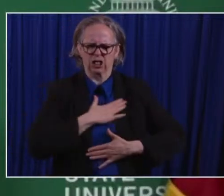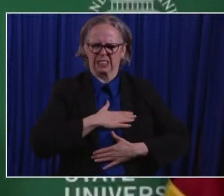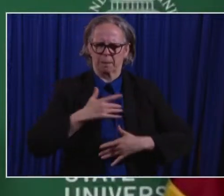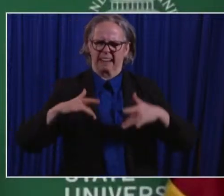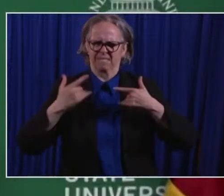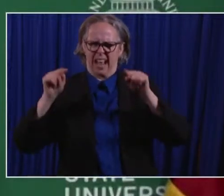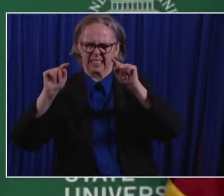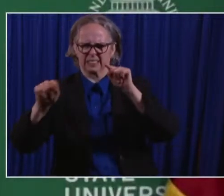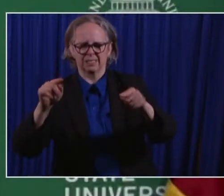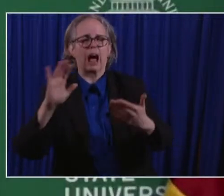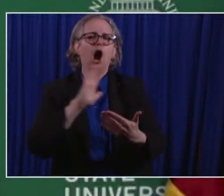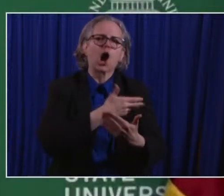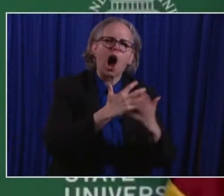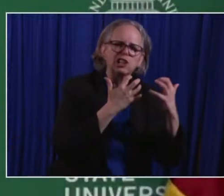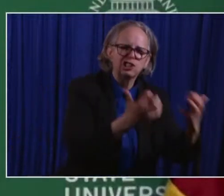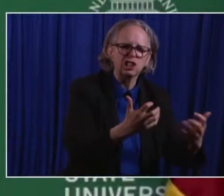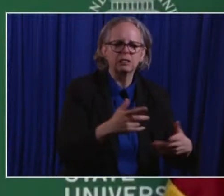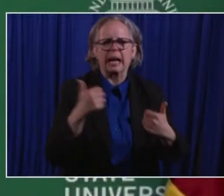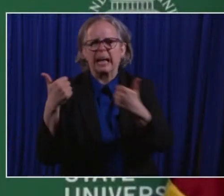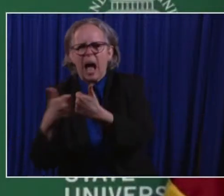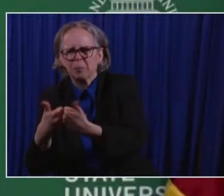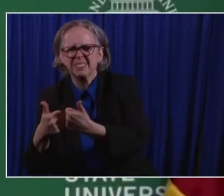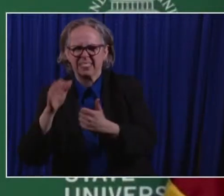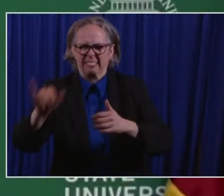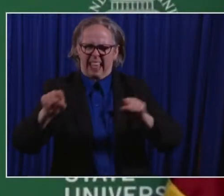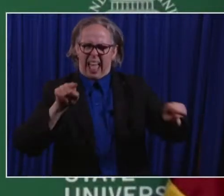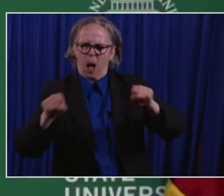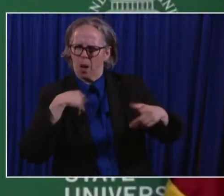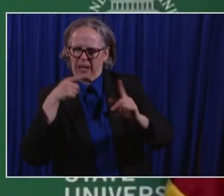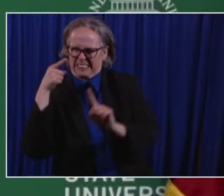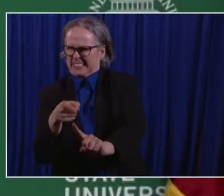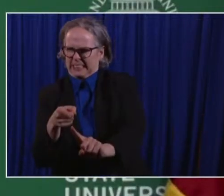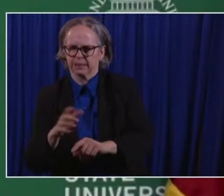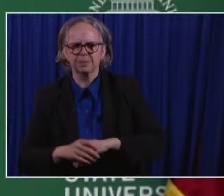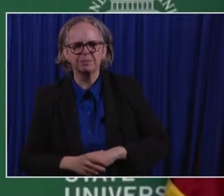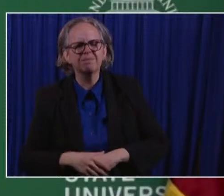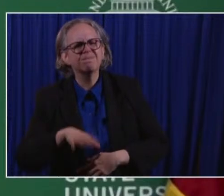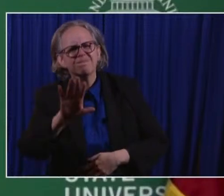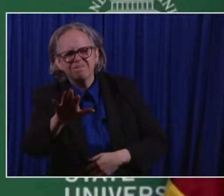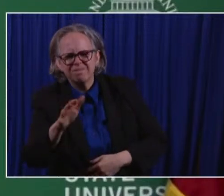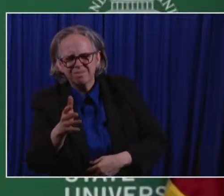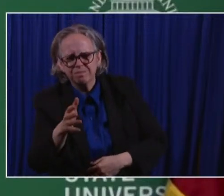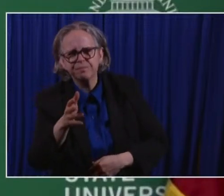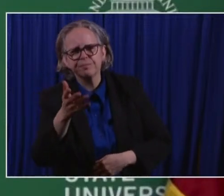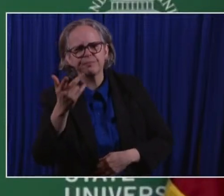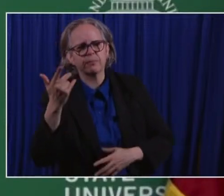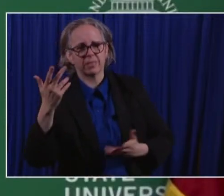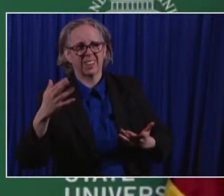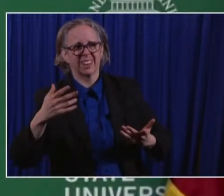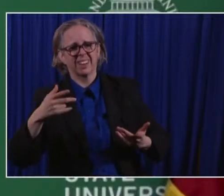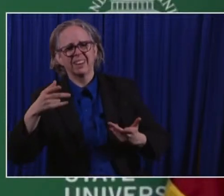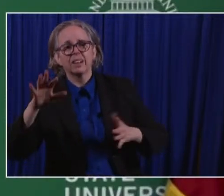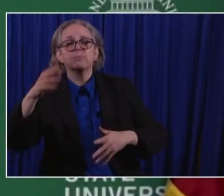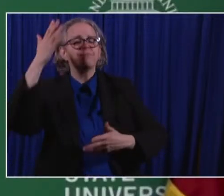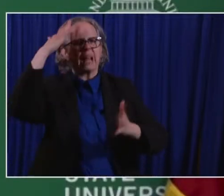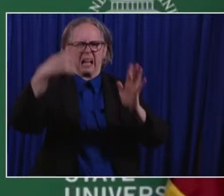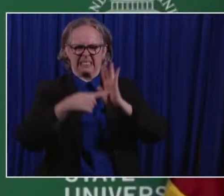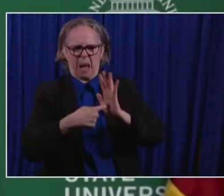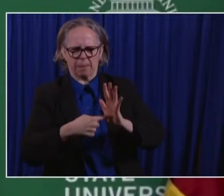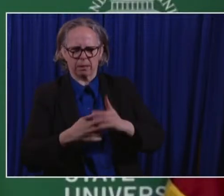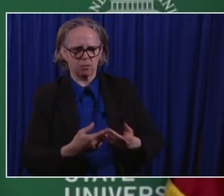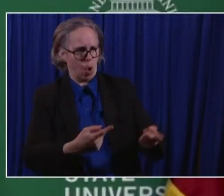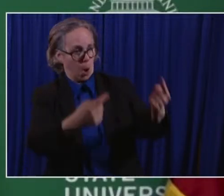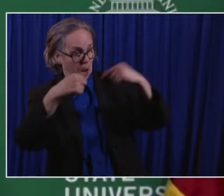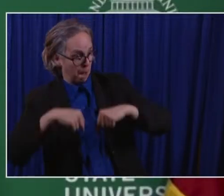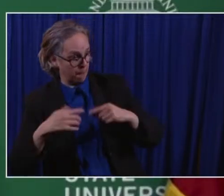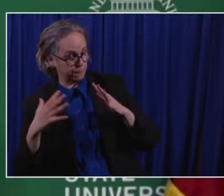And the question is about sports and entertainment what? What about them telling people if you want to come, you need to be